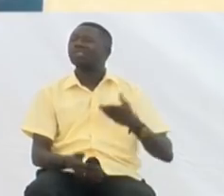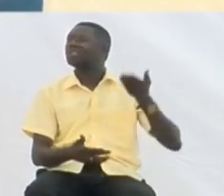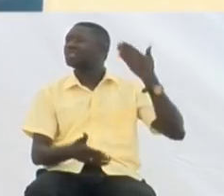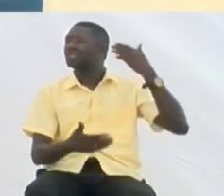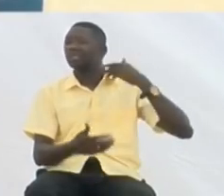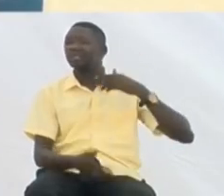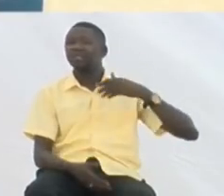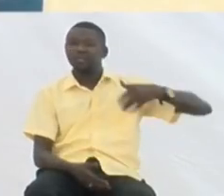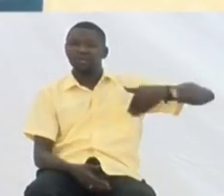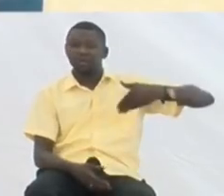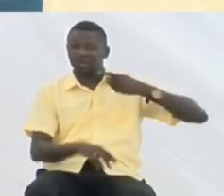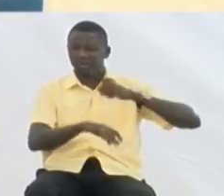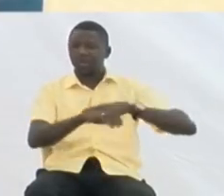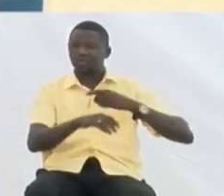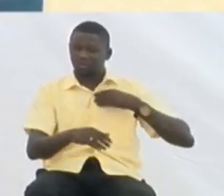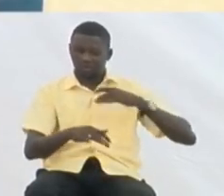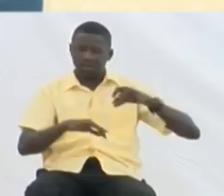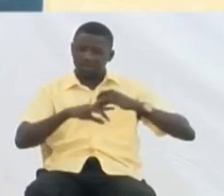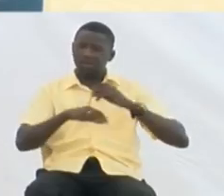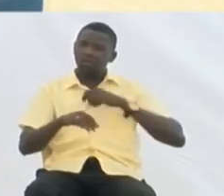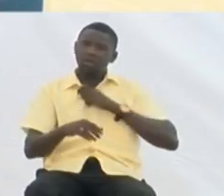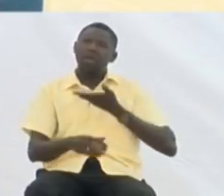was married with my children.